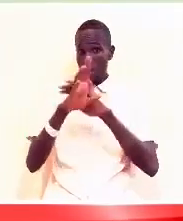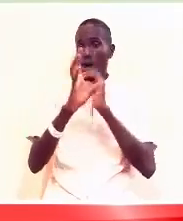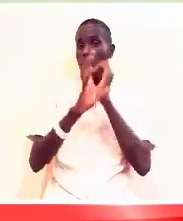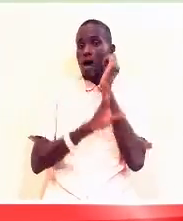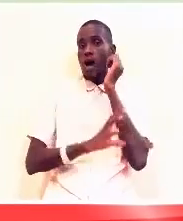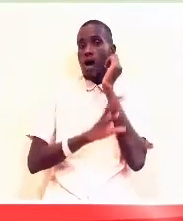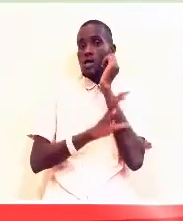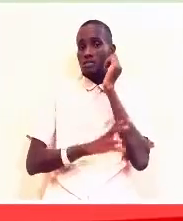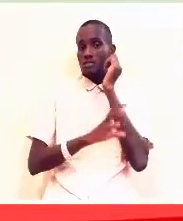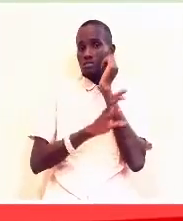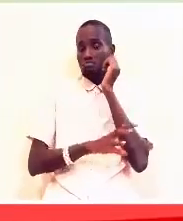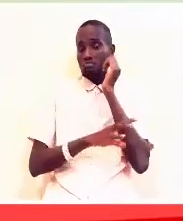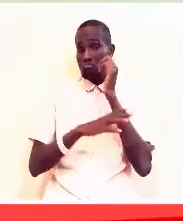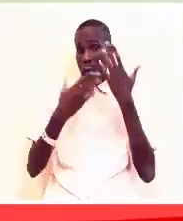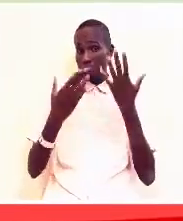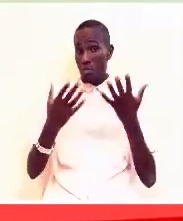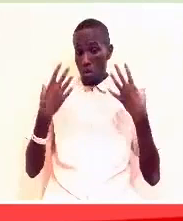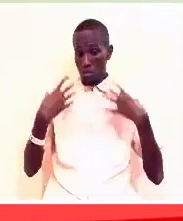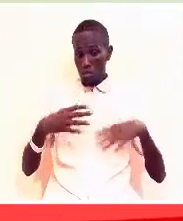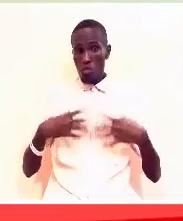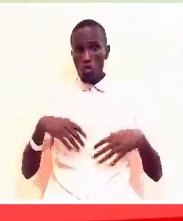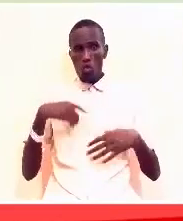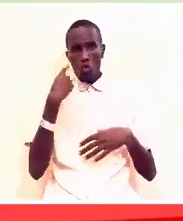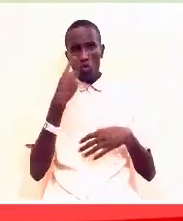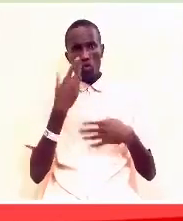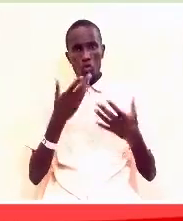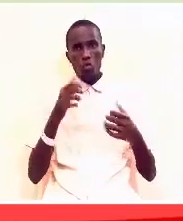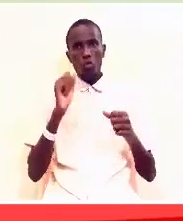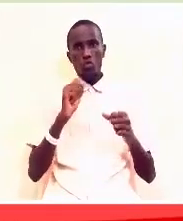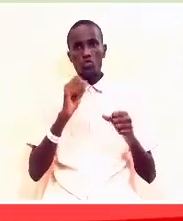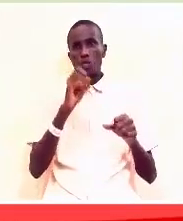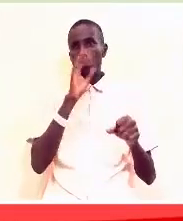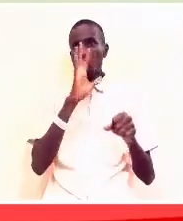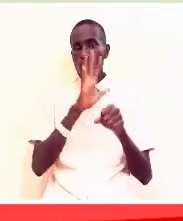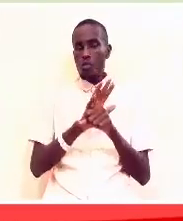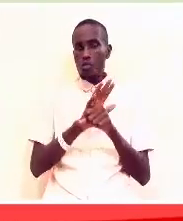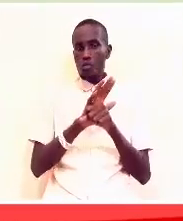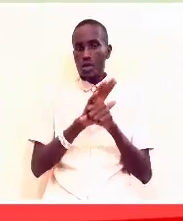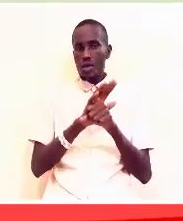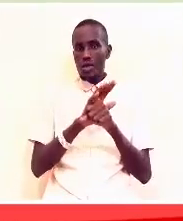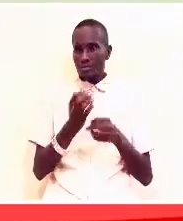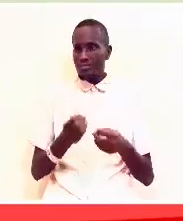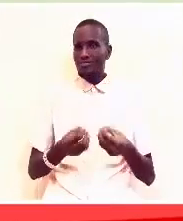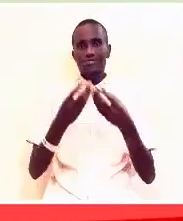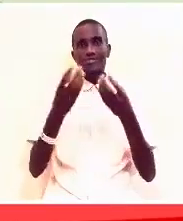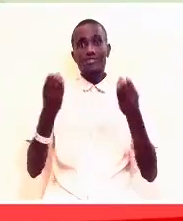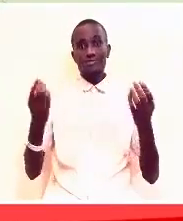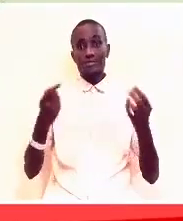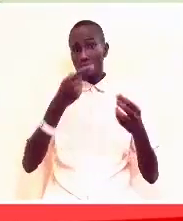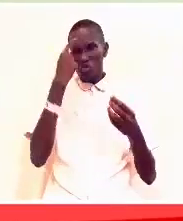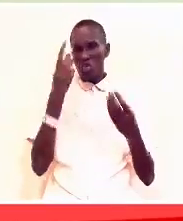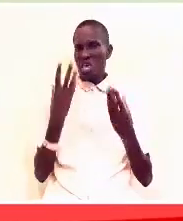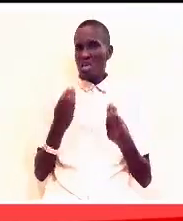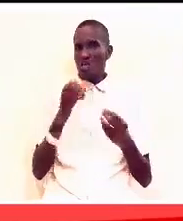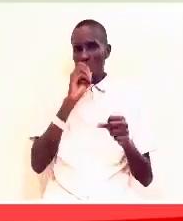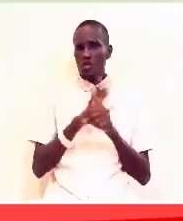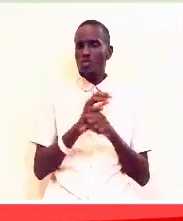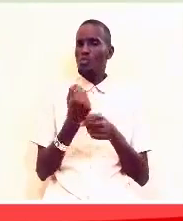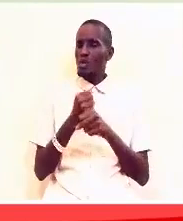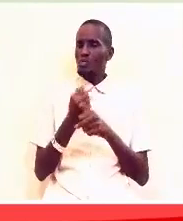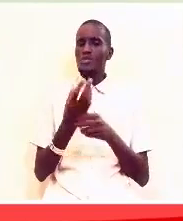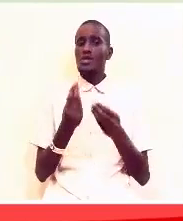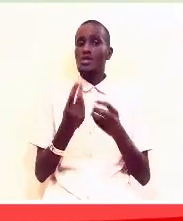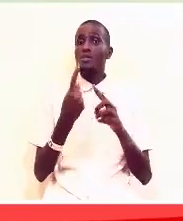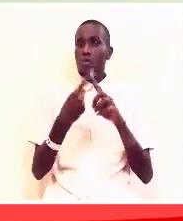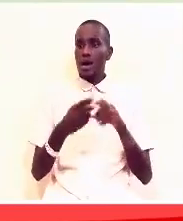theirs. People who can fulfill promises, because it's easy to make promises during campaign. But